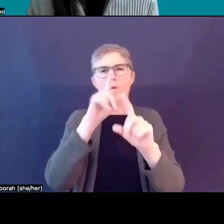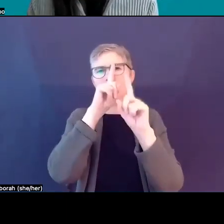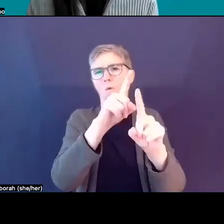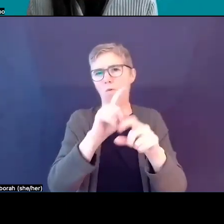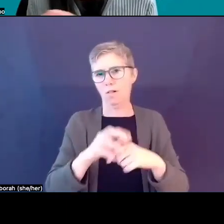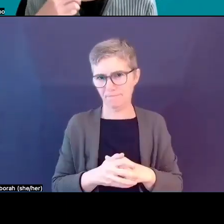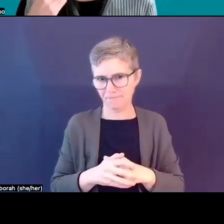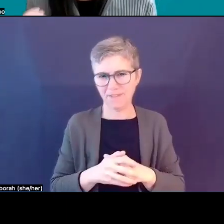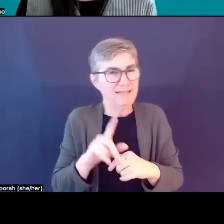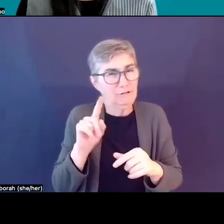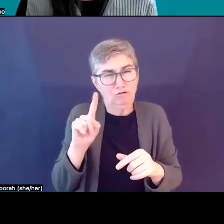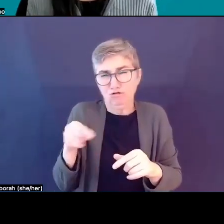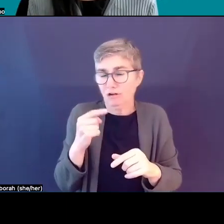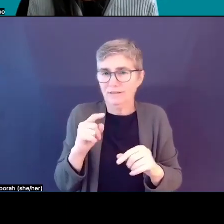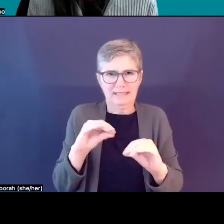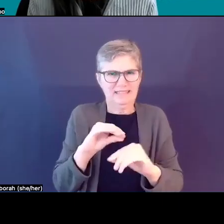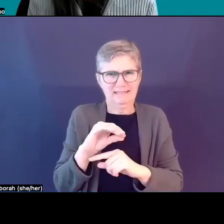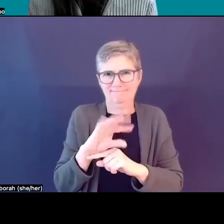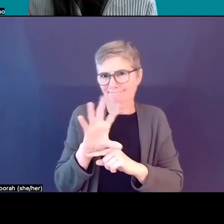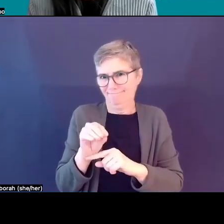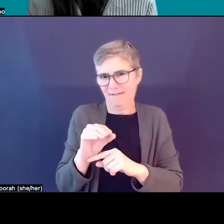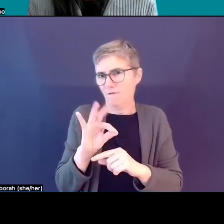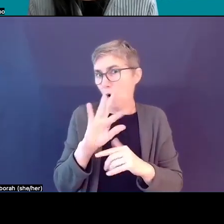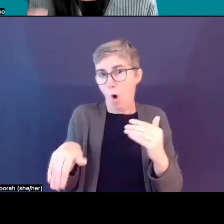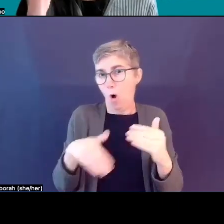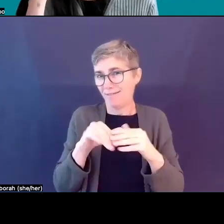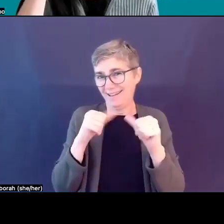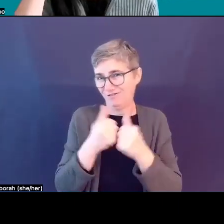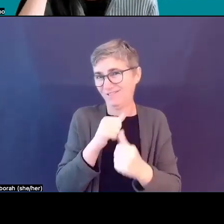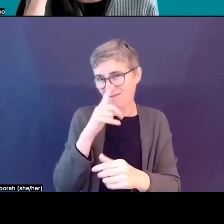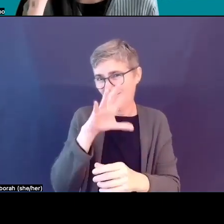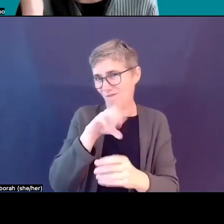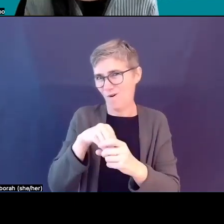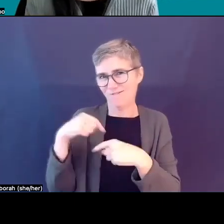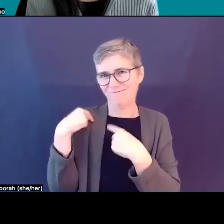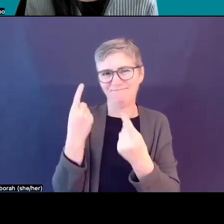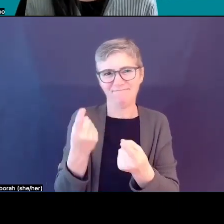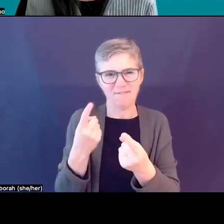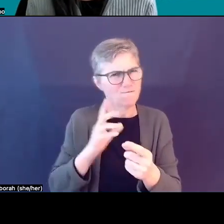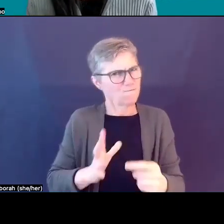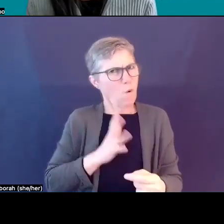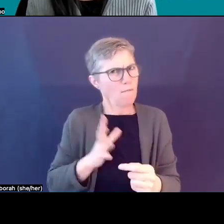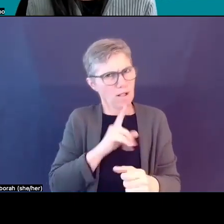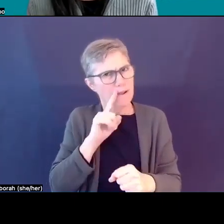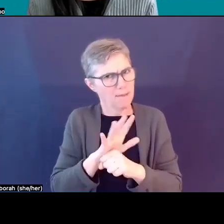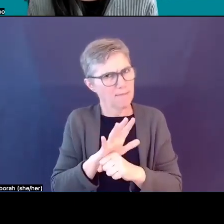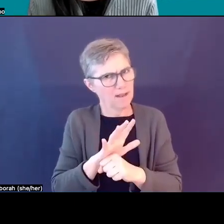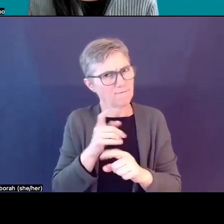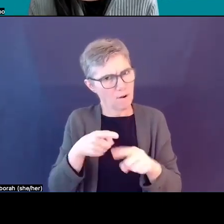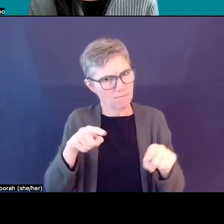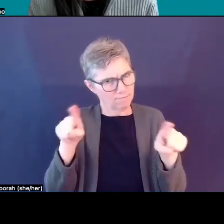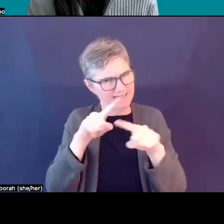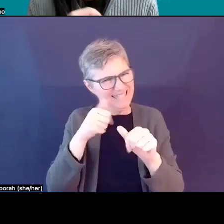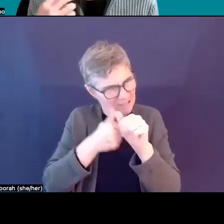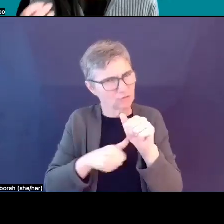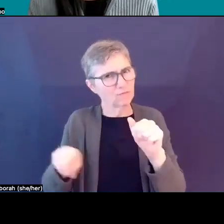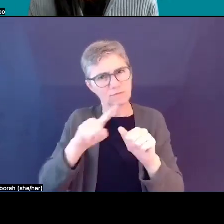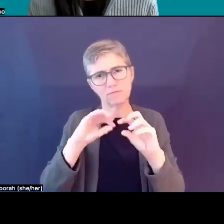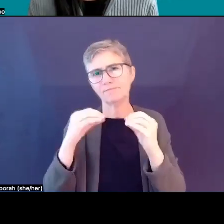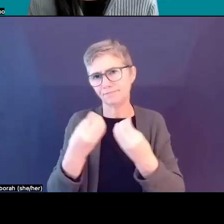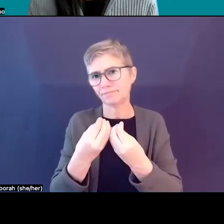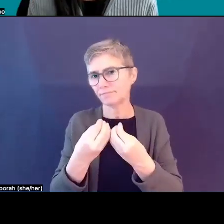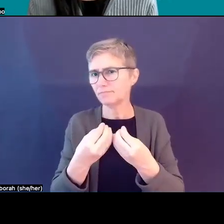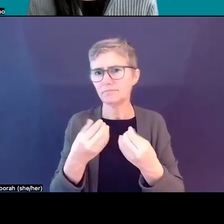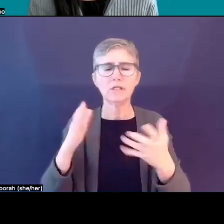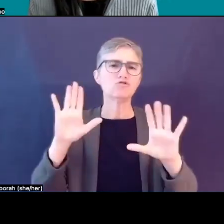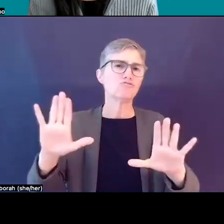just a snapshot of all the agencies and organizations who we have formal commitment for on this initiative, with